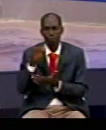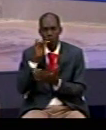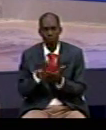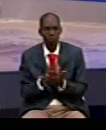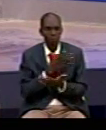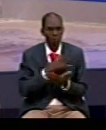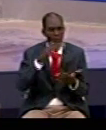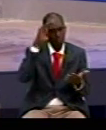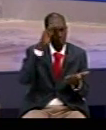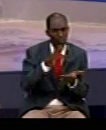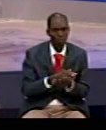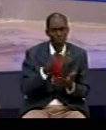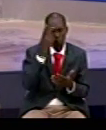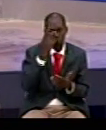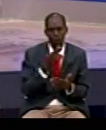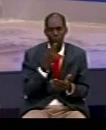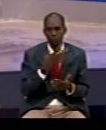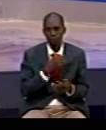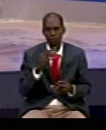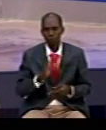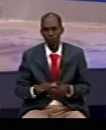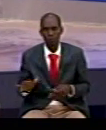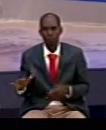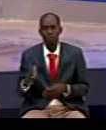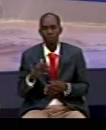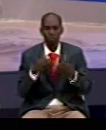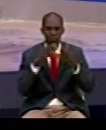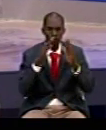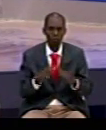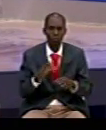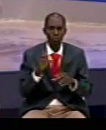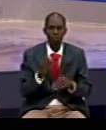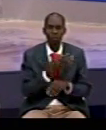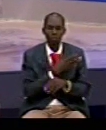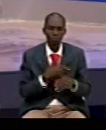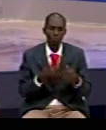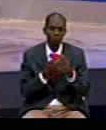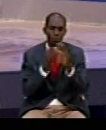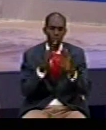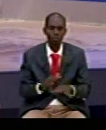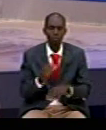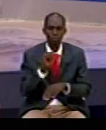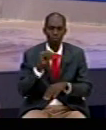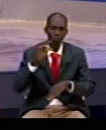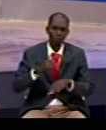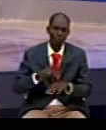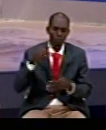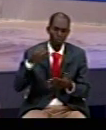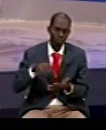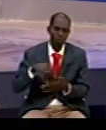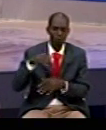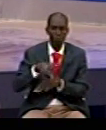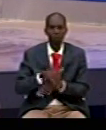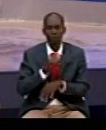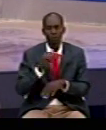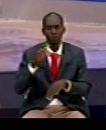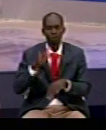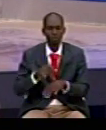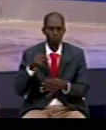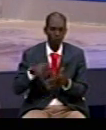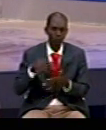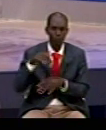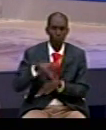and husband. Between parents and children. Between leader and follower. A touch tonight. A touch tonight.